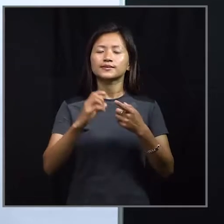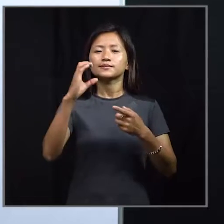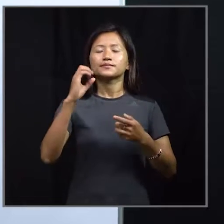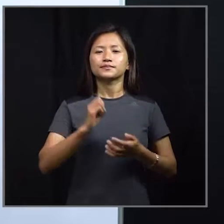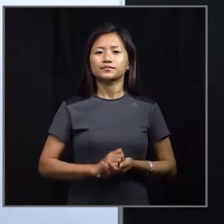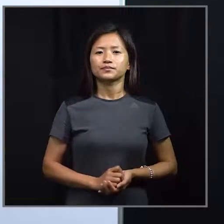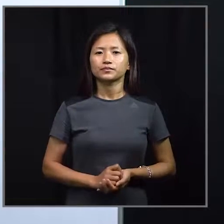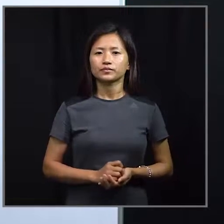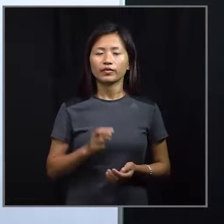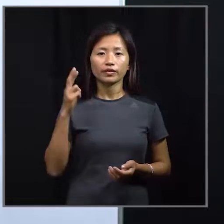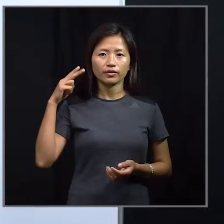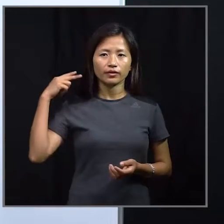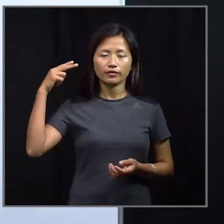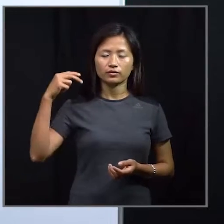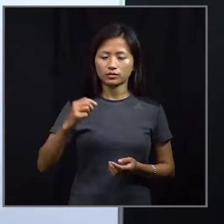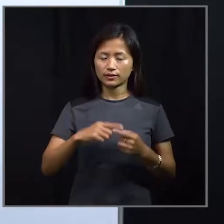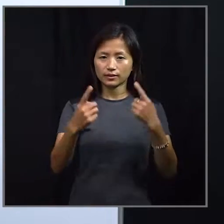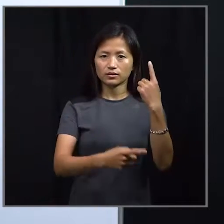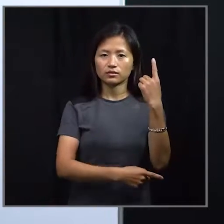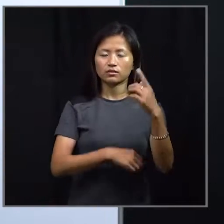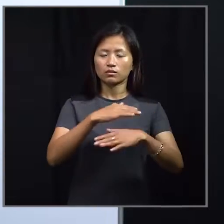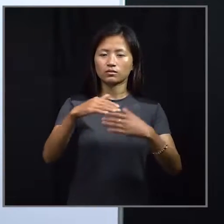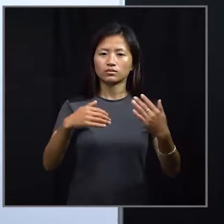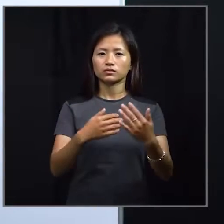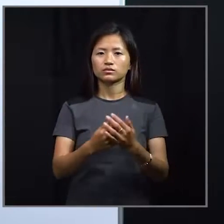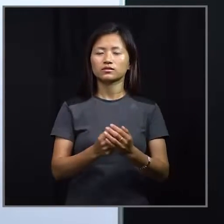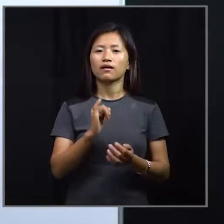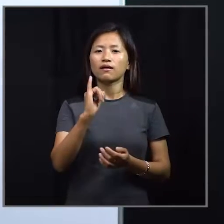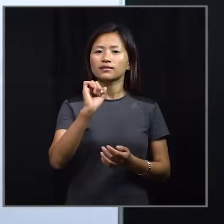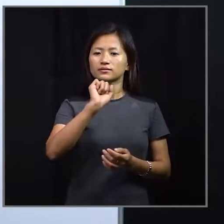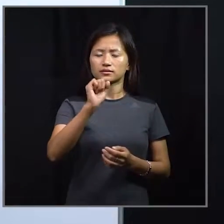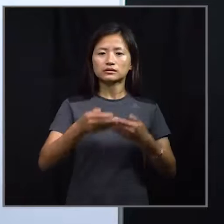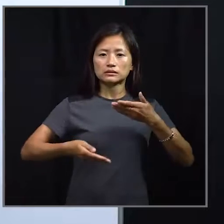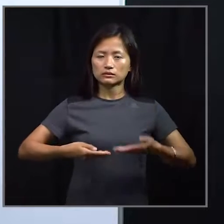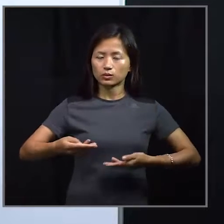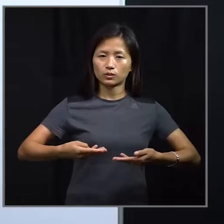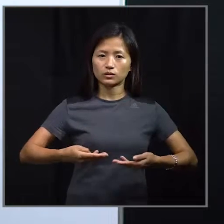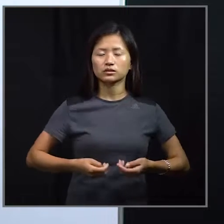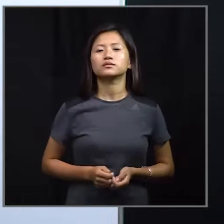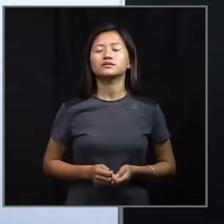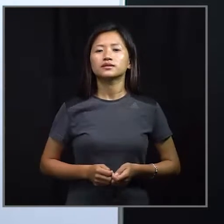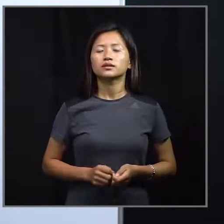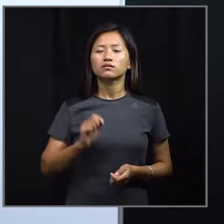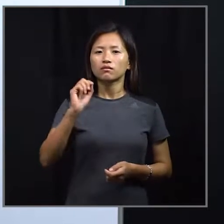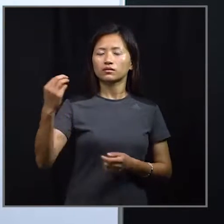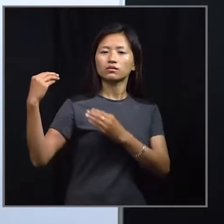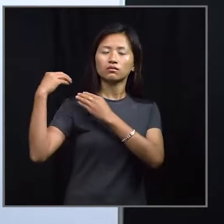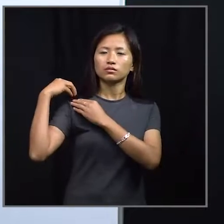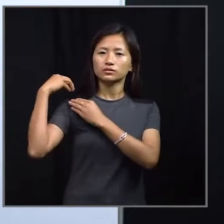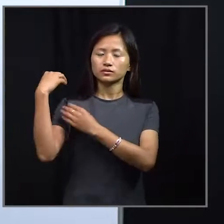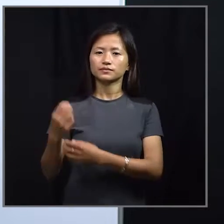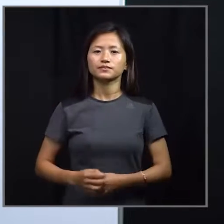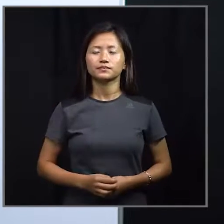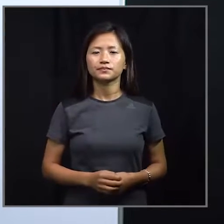And therefore, in conclusion also, we can say all those institutions, all those organizations which provides